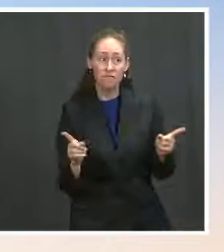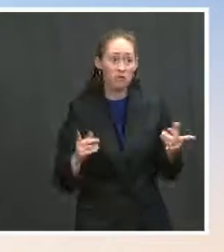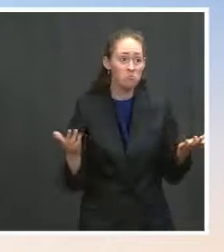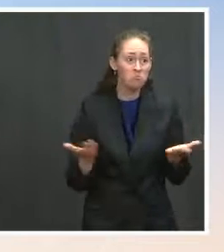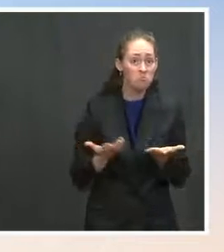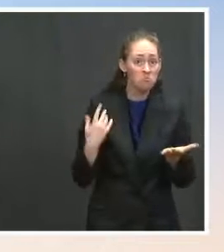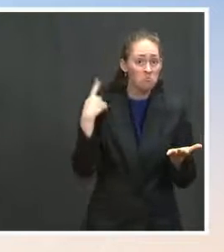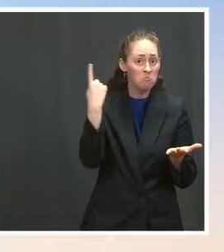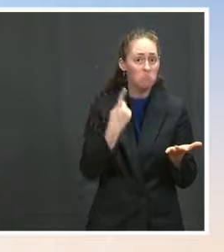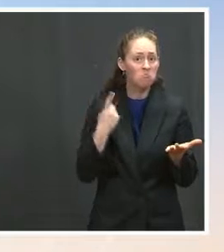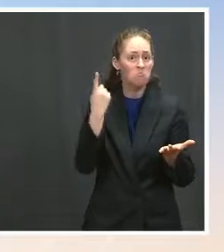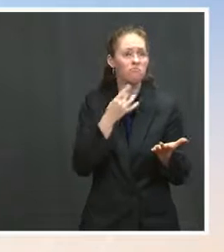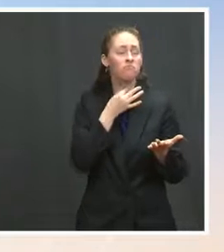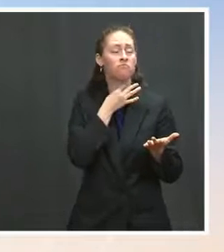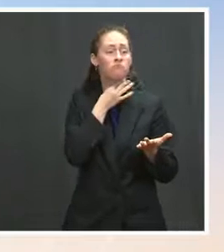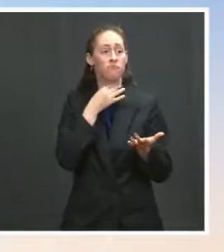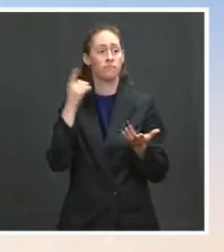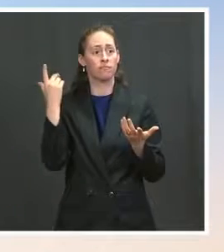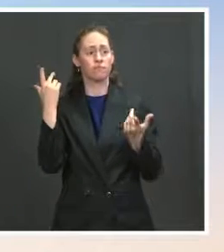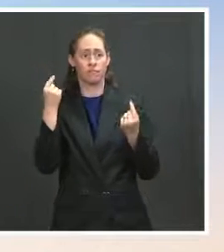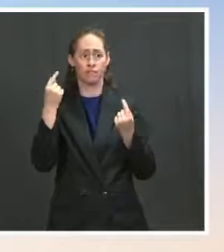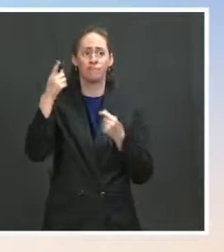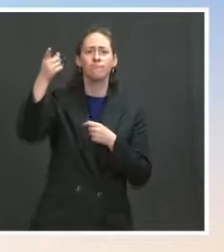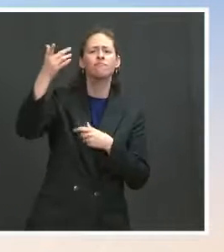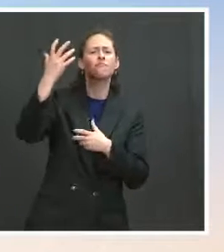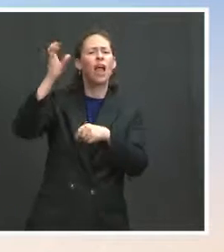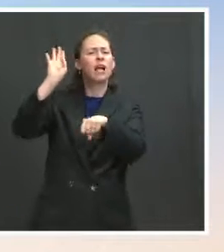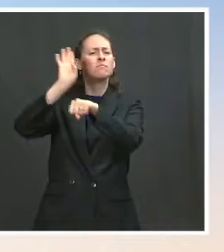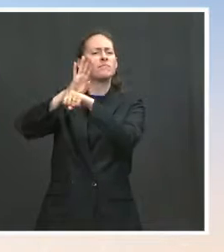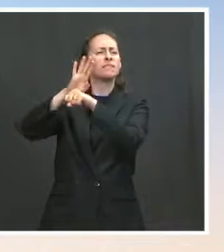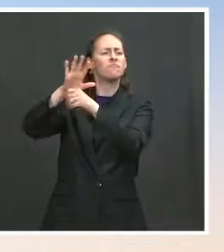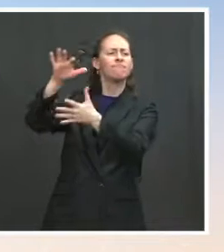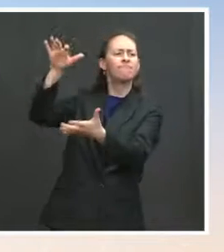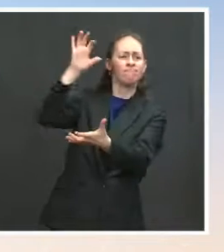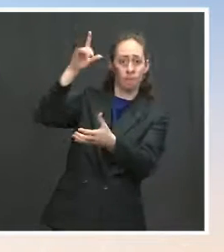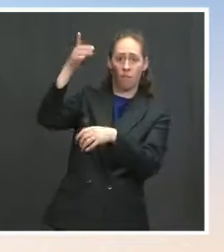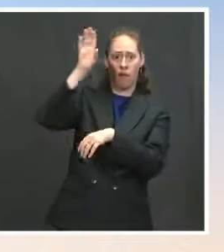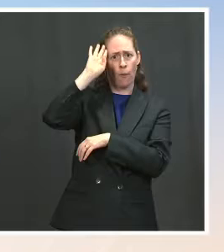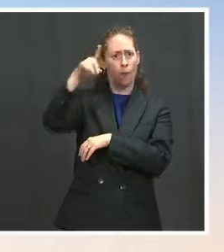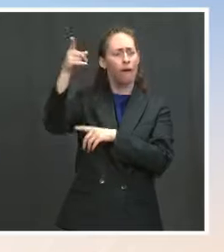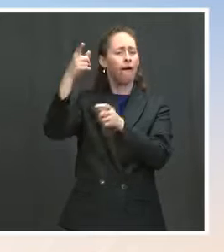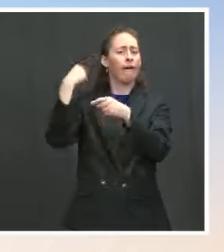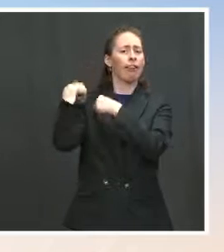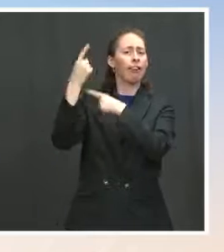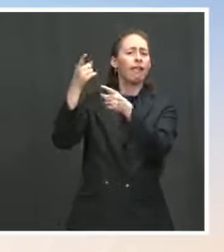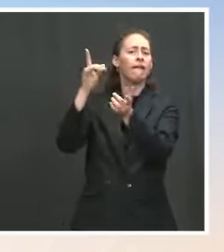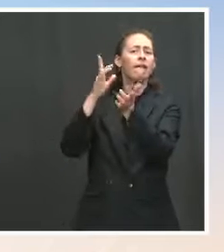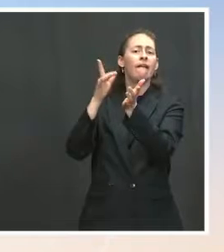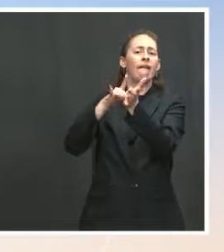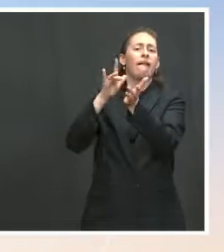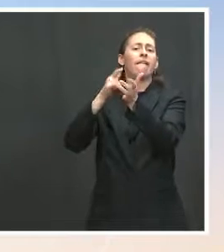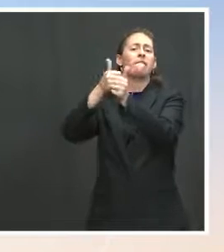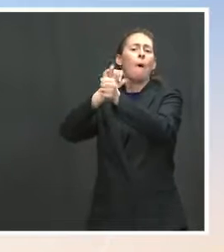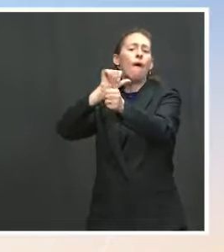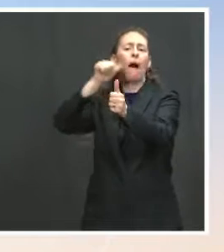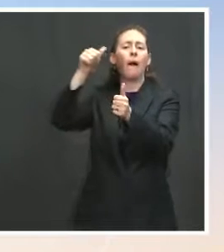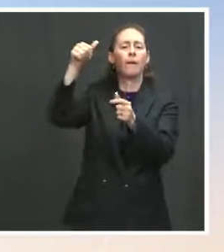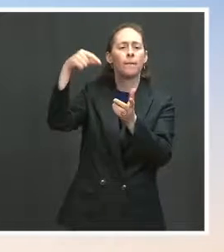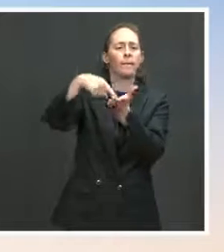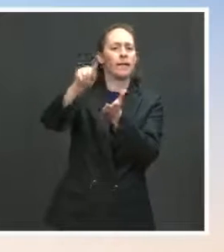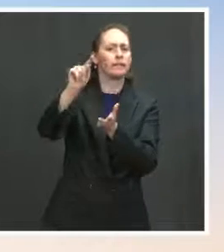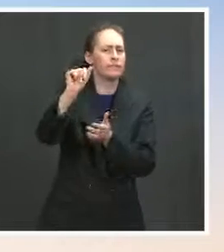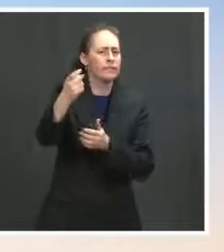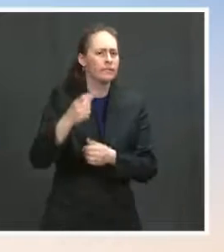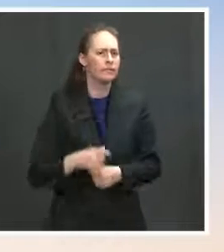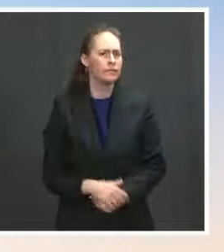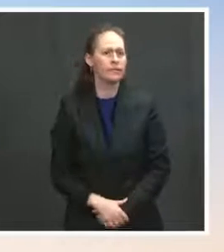avoid taxes? Is that the sort of founding principle of that proposal? Well, on the last one, that's absolutely a principle. I will note, and I